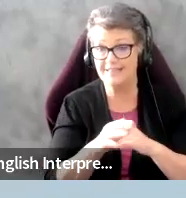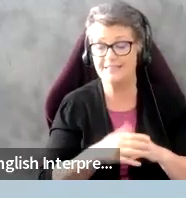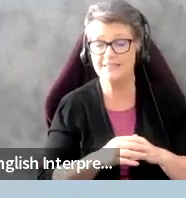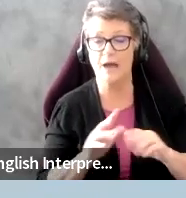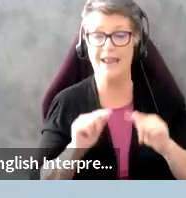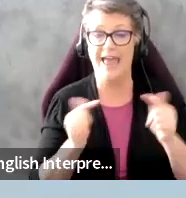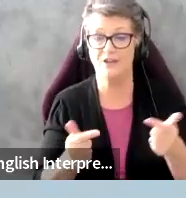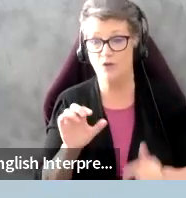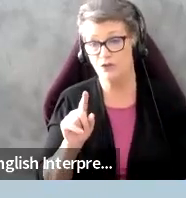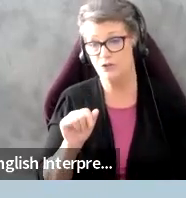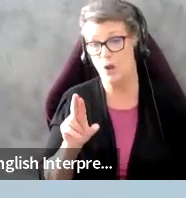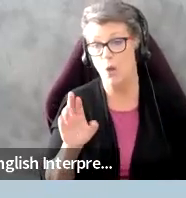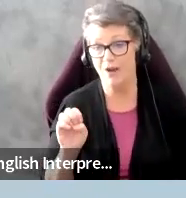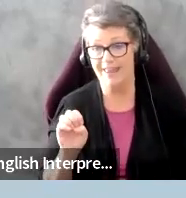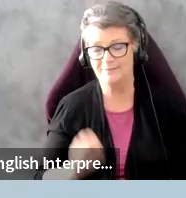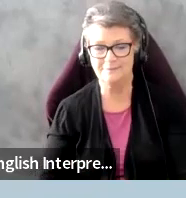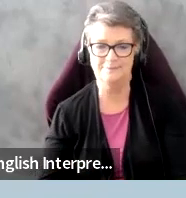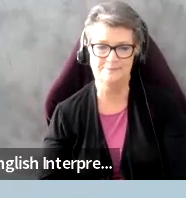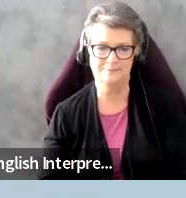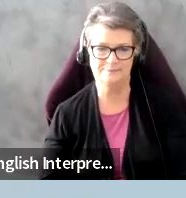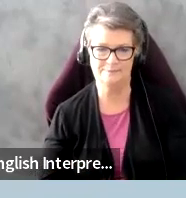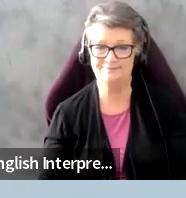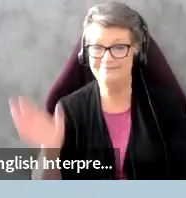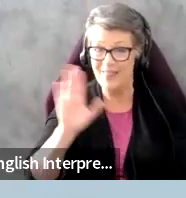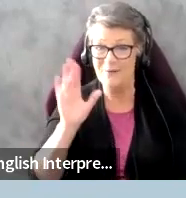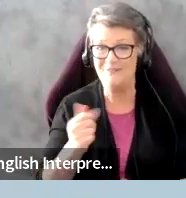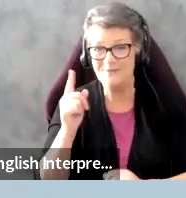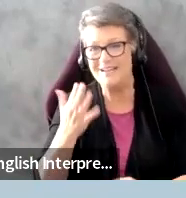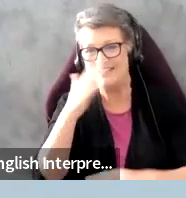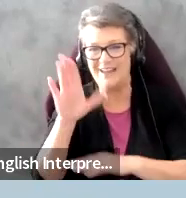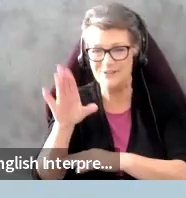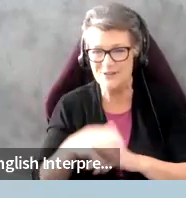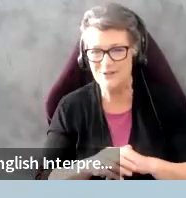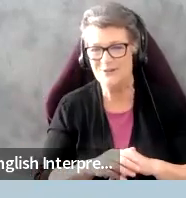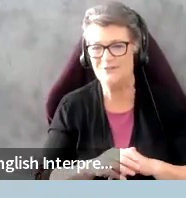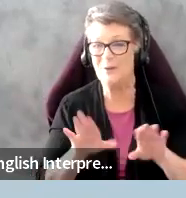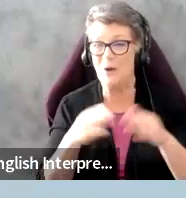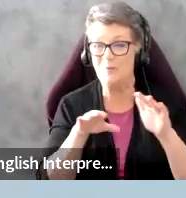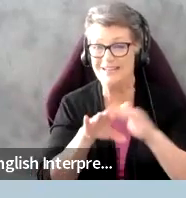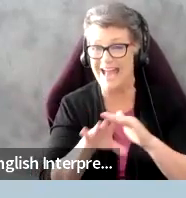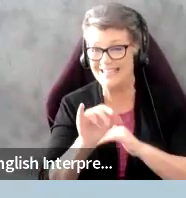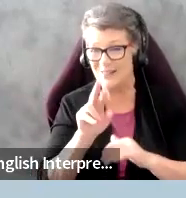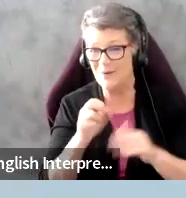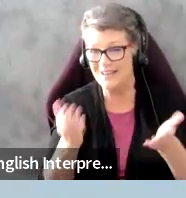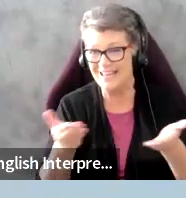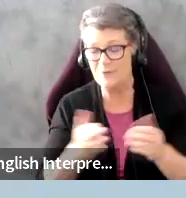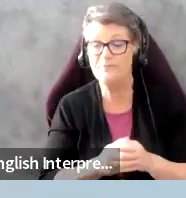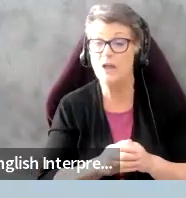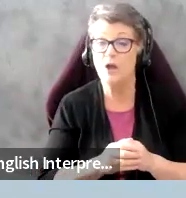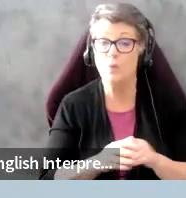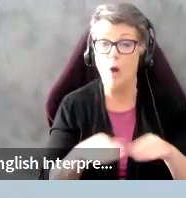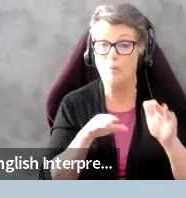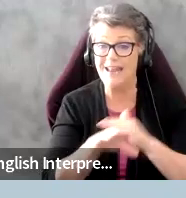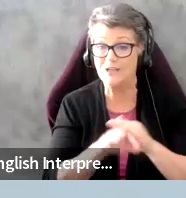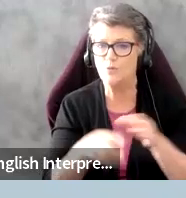it over to Lori to speak to her project. Hi, everyone. Good afternoon. Lori from Open Access. So we are Open Access. We're a